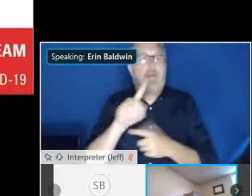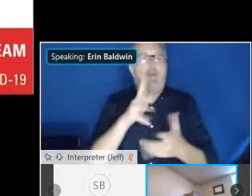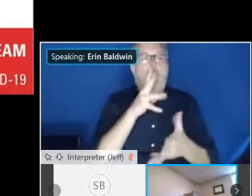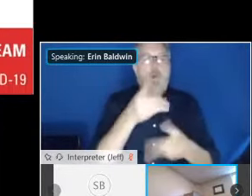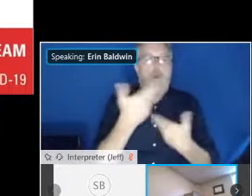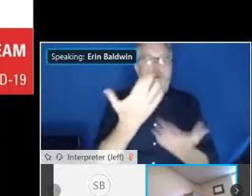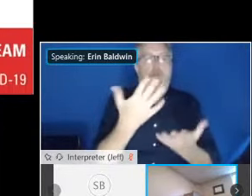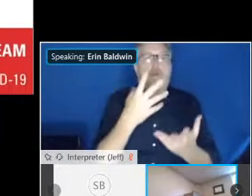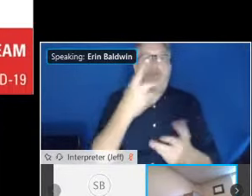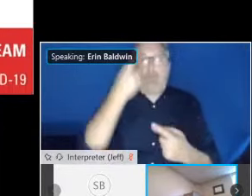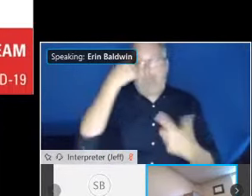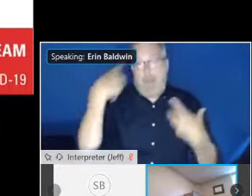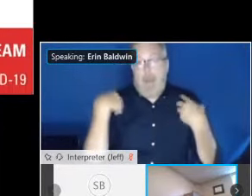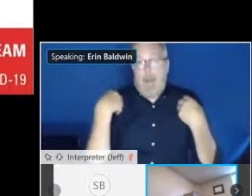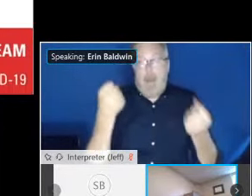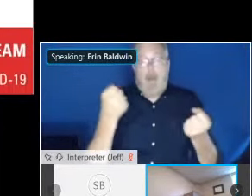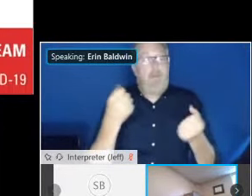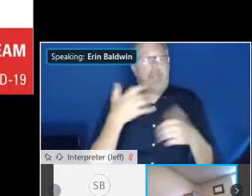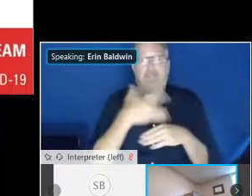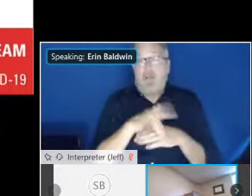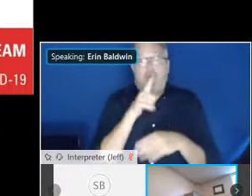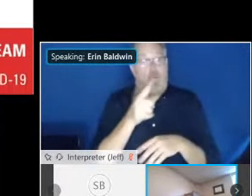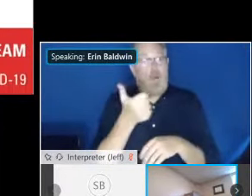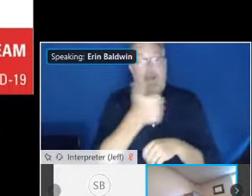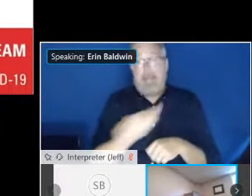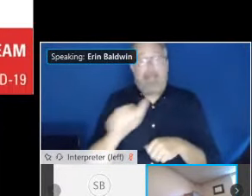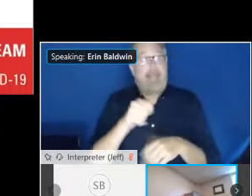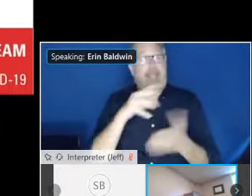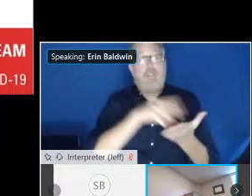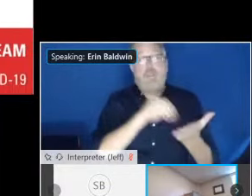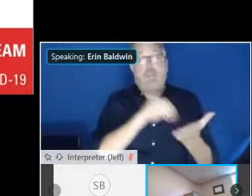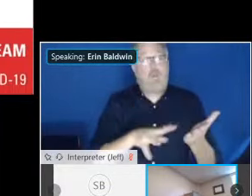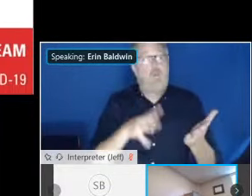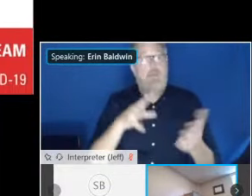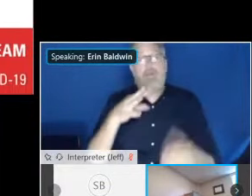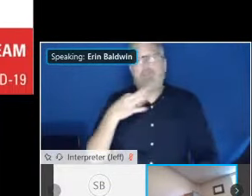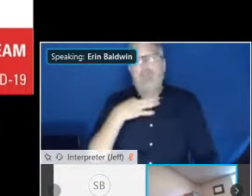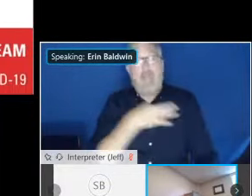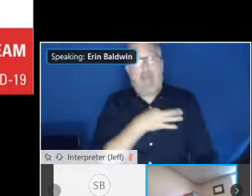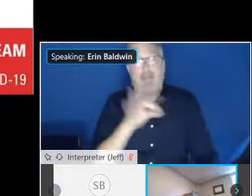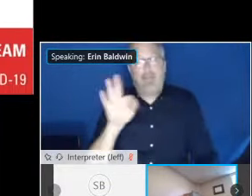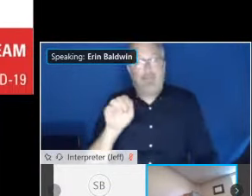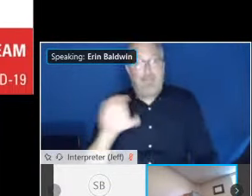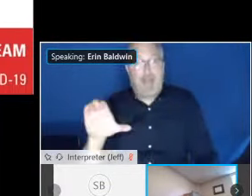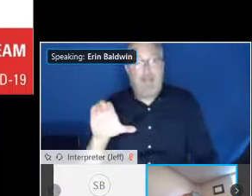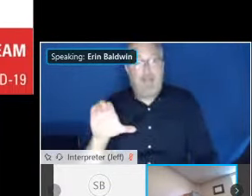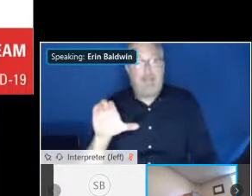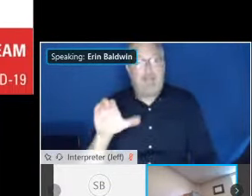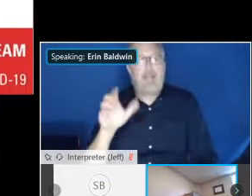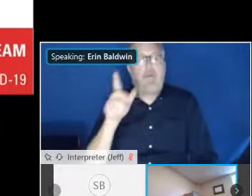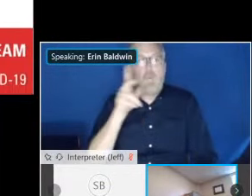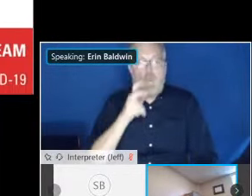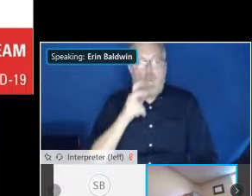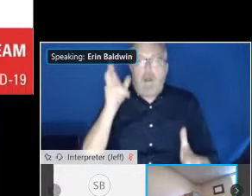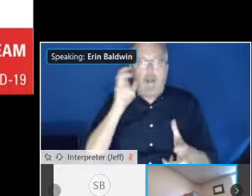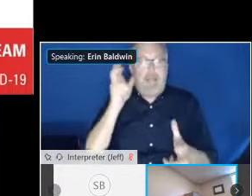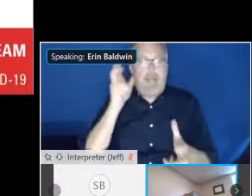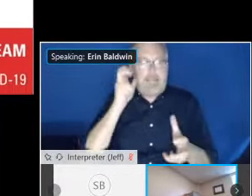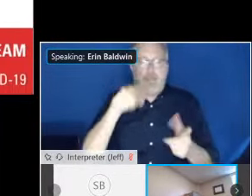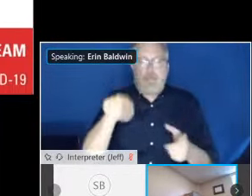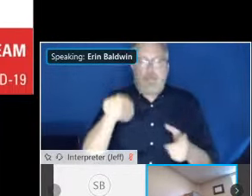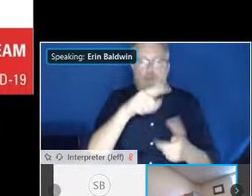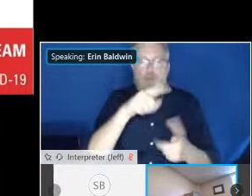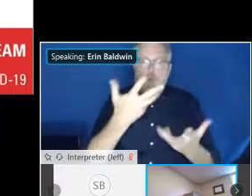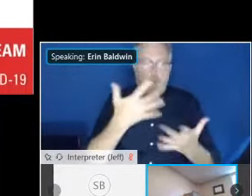that's available to our students, faculty, and staff. We really want to emphasize the importance of being caring and compassionate to members of our Iowa